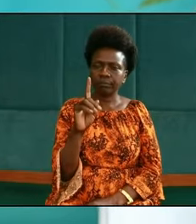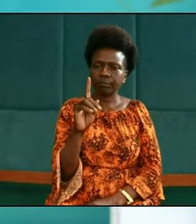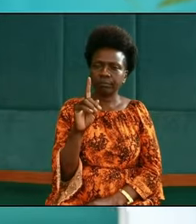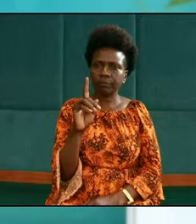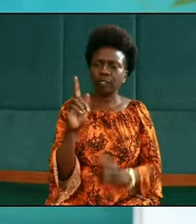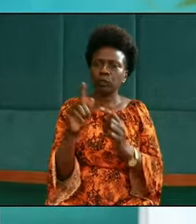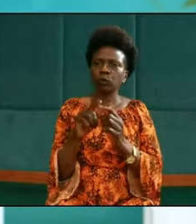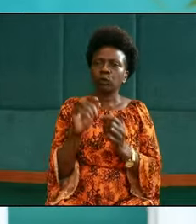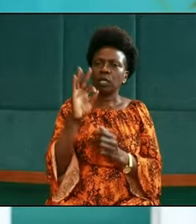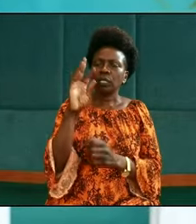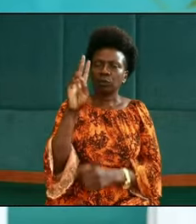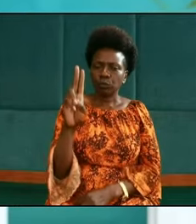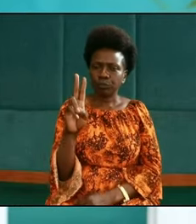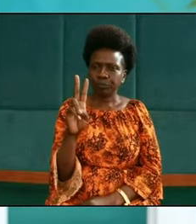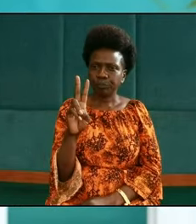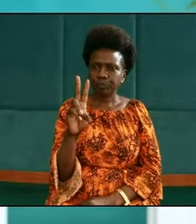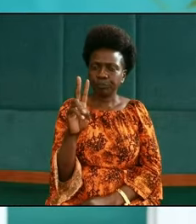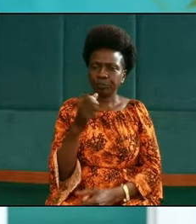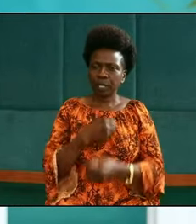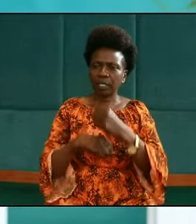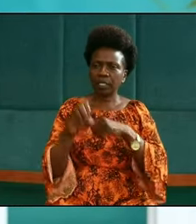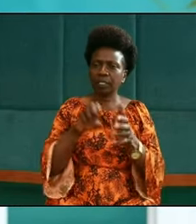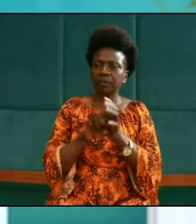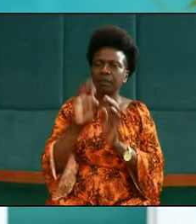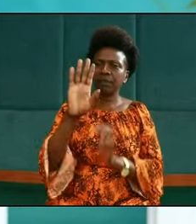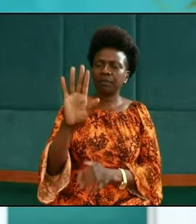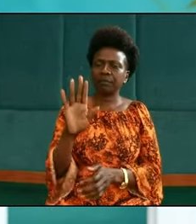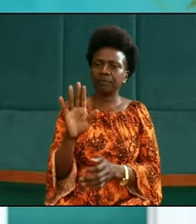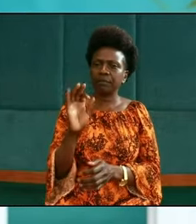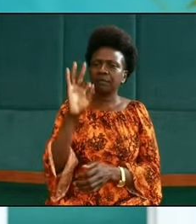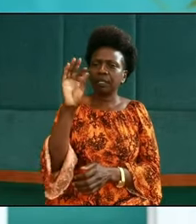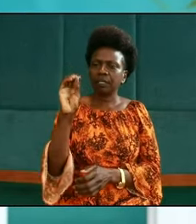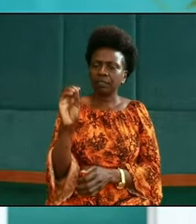30 and 32, Acts chapter 5, verse 30 to 32,